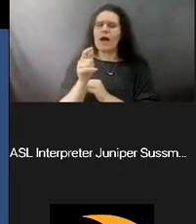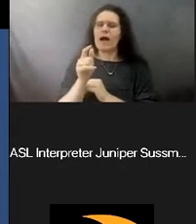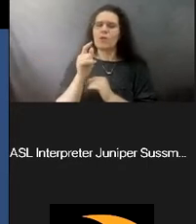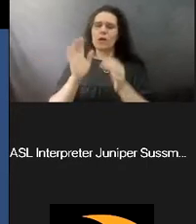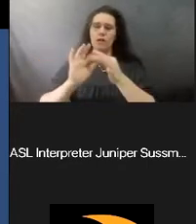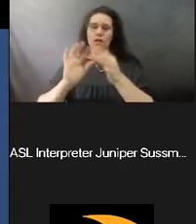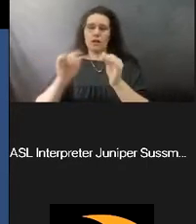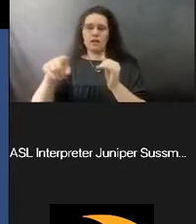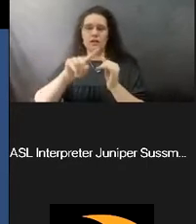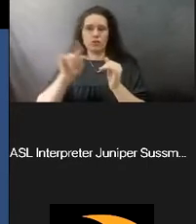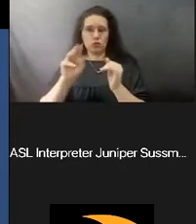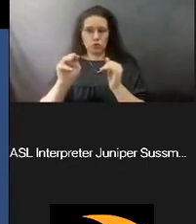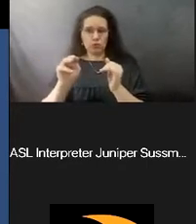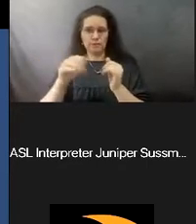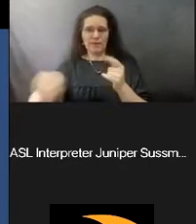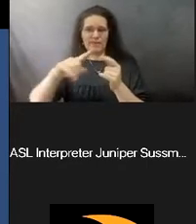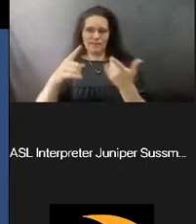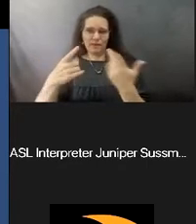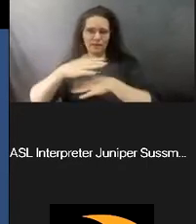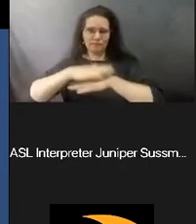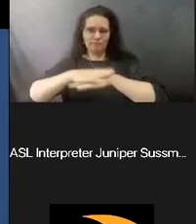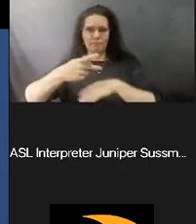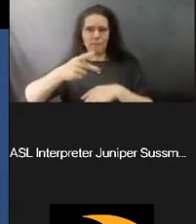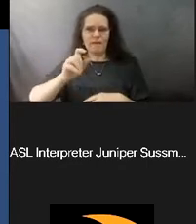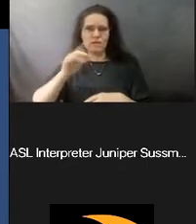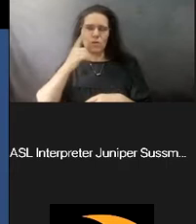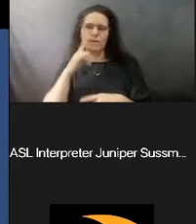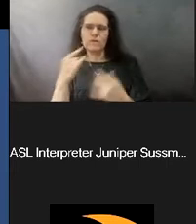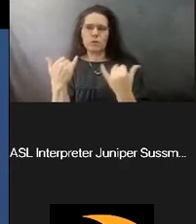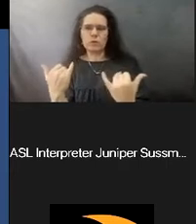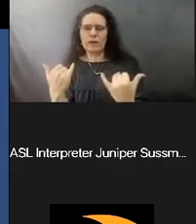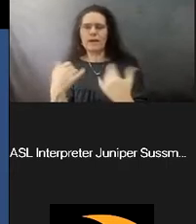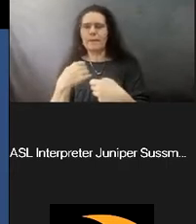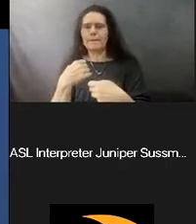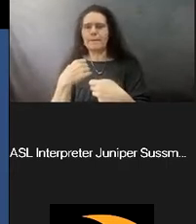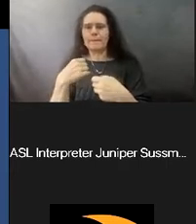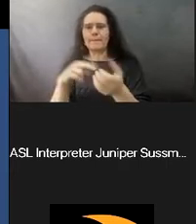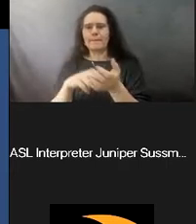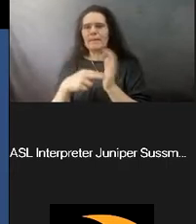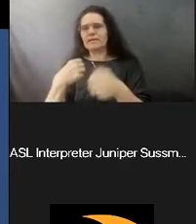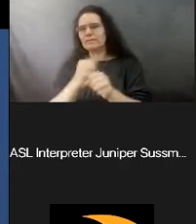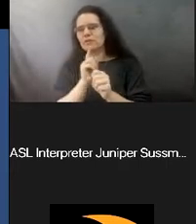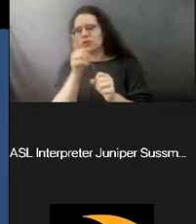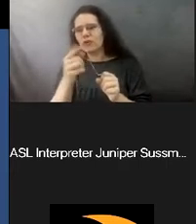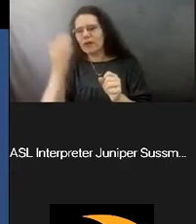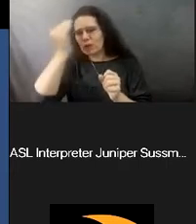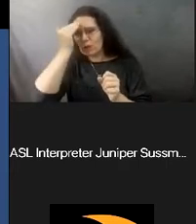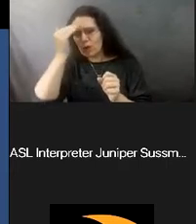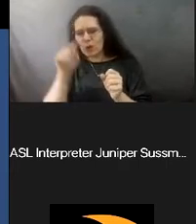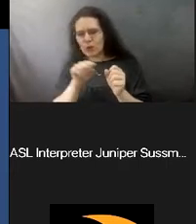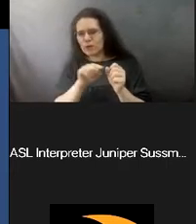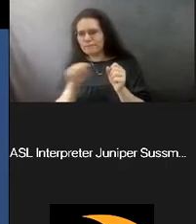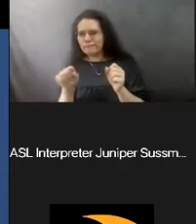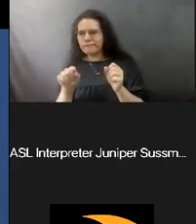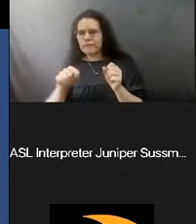Zoom platform. So please ensure that you take a look at the navigation bar to utilize the questions and